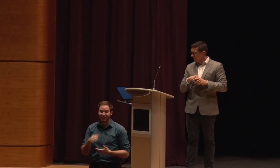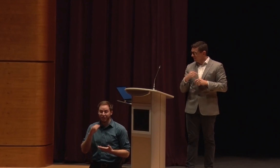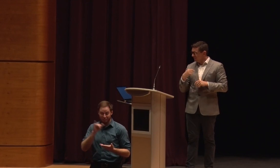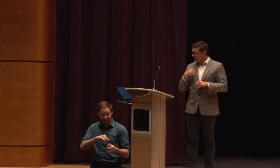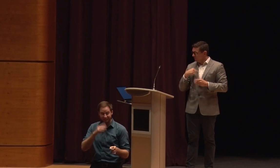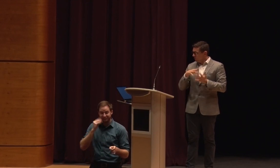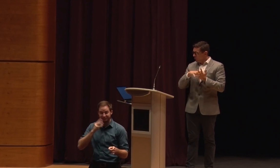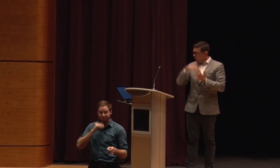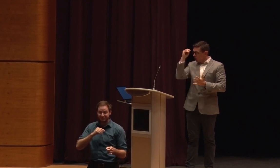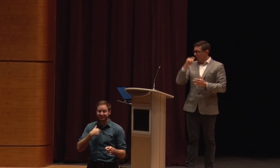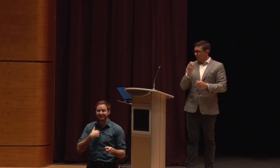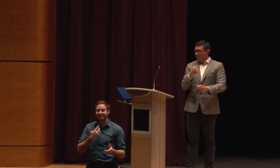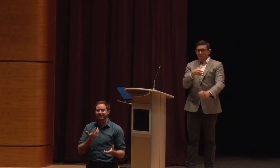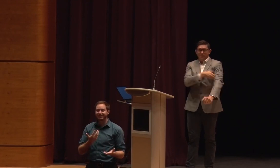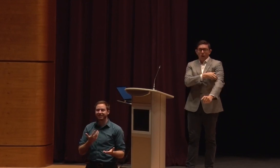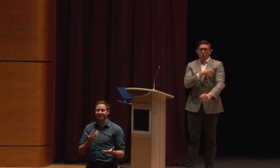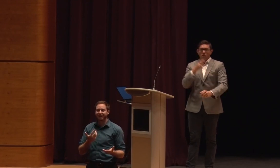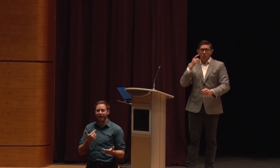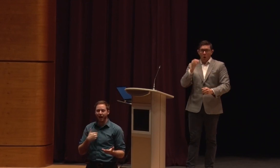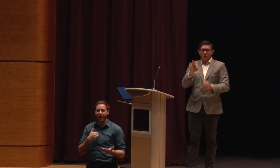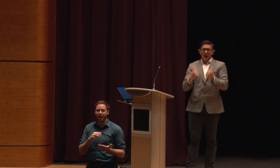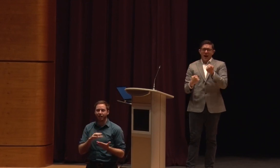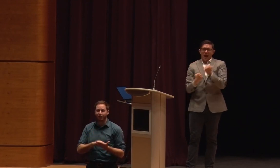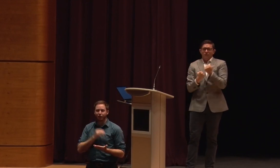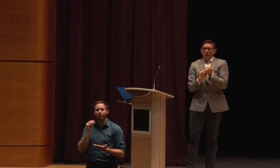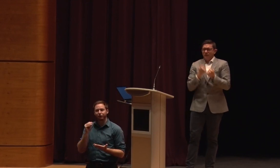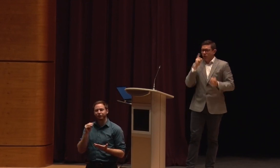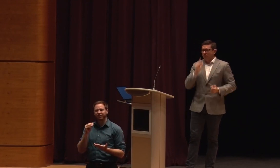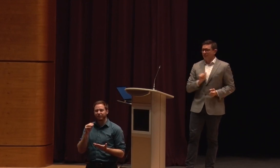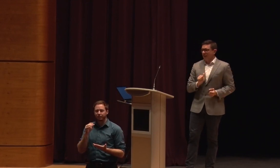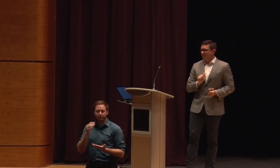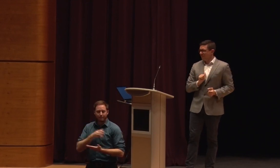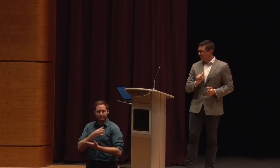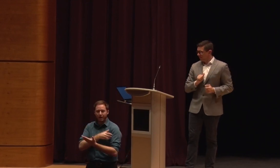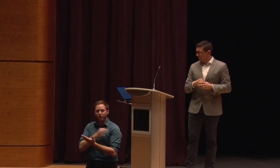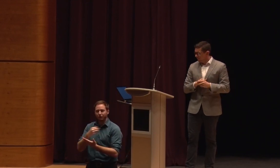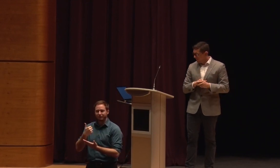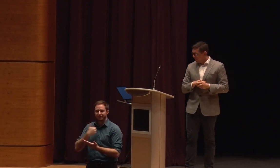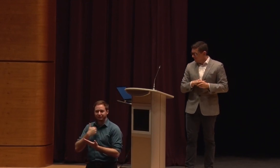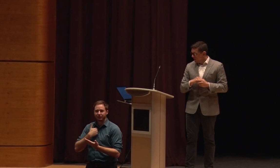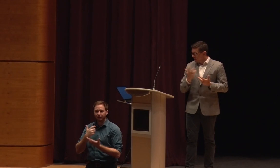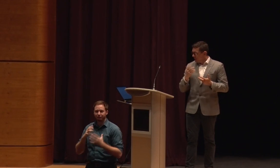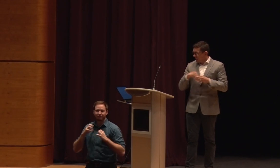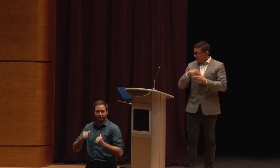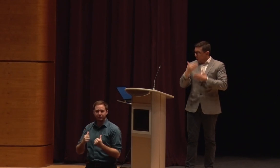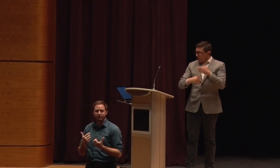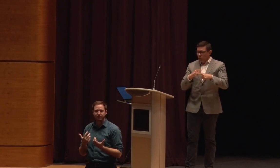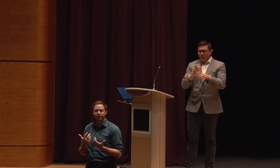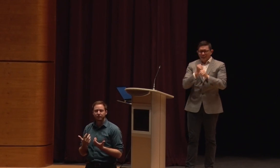through that experience, I learned the power of advocacy.